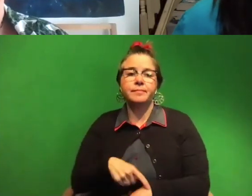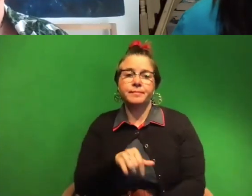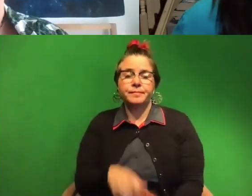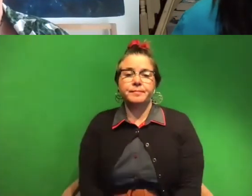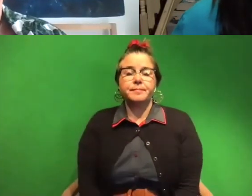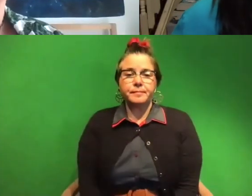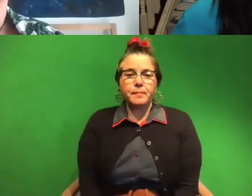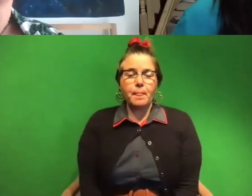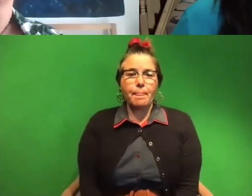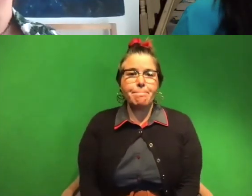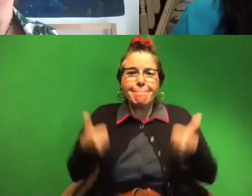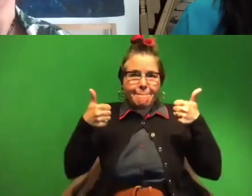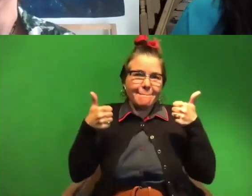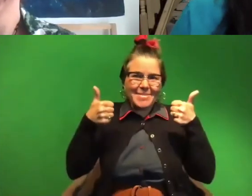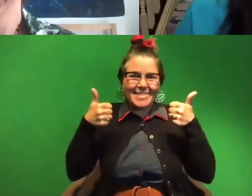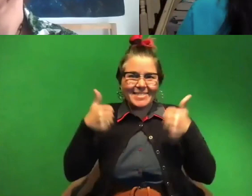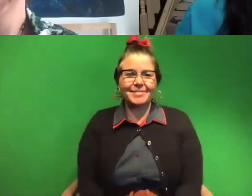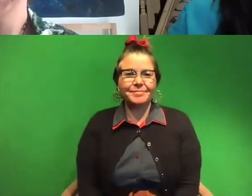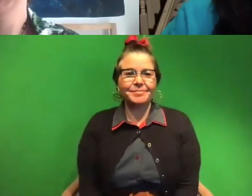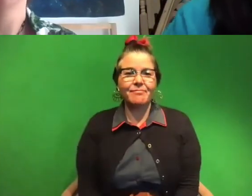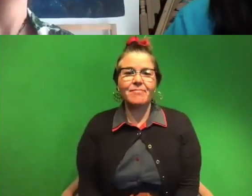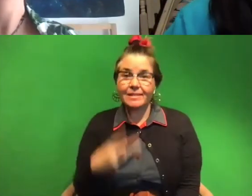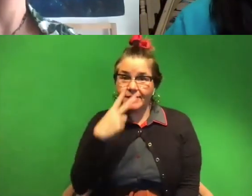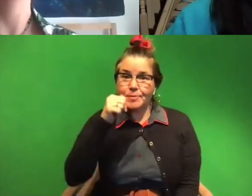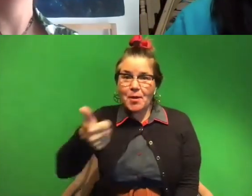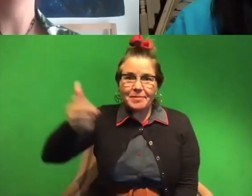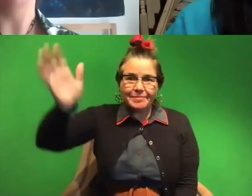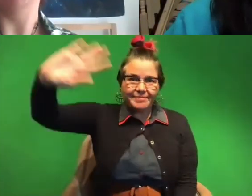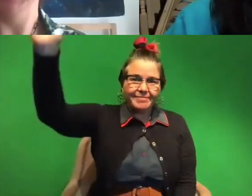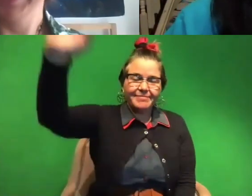sign with us. Thank you, Erin. All right, we'll see y'all tomorrow. Bye.